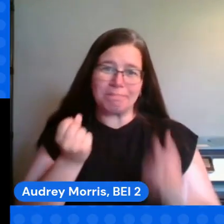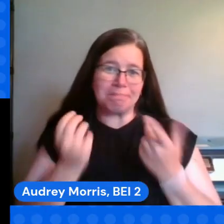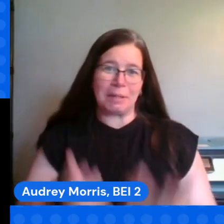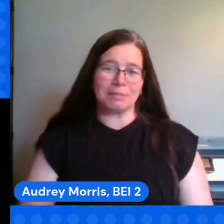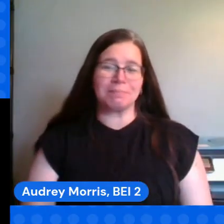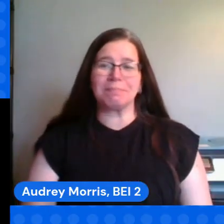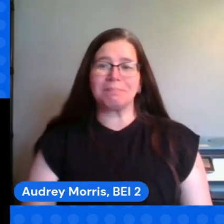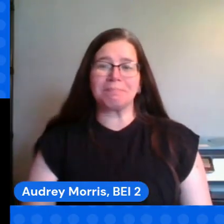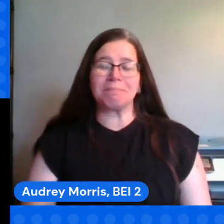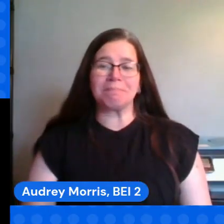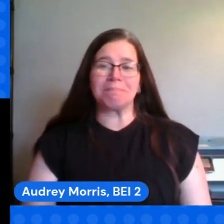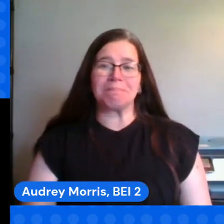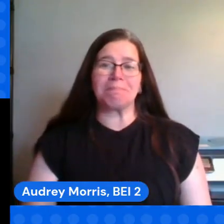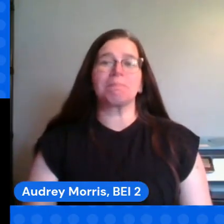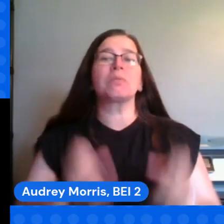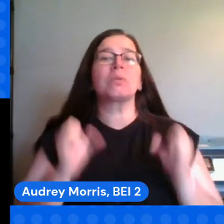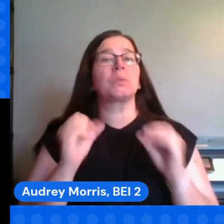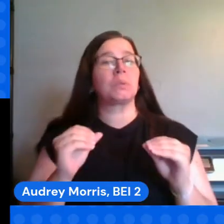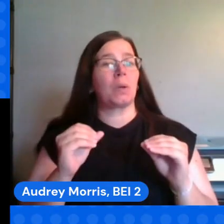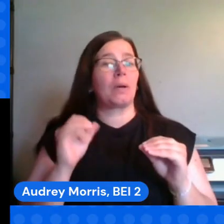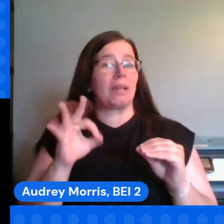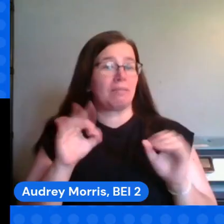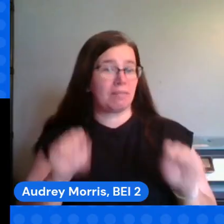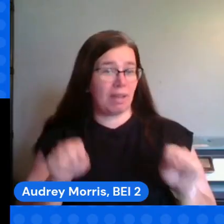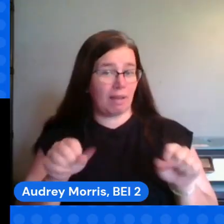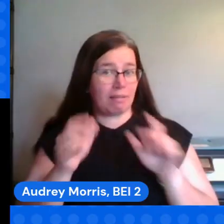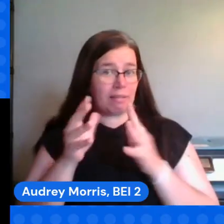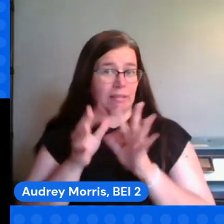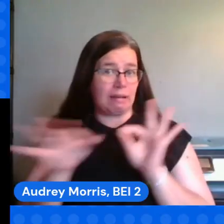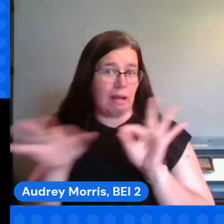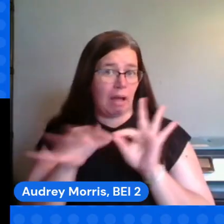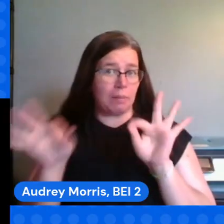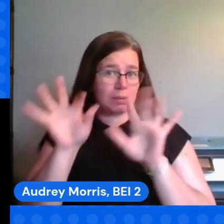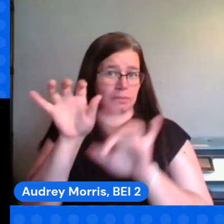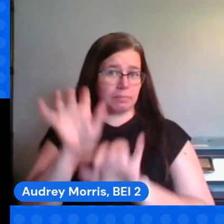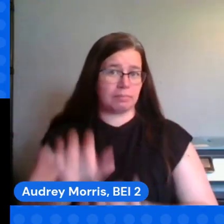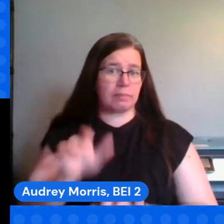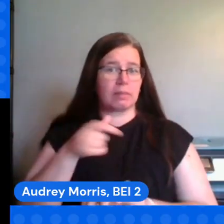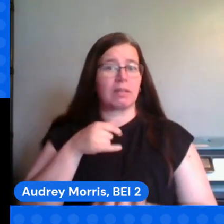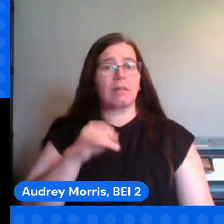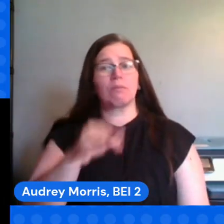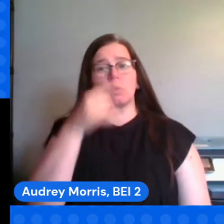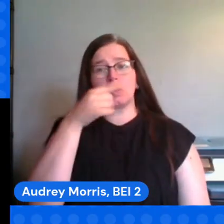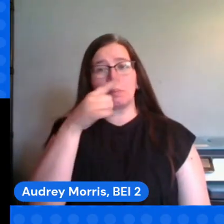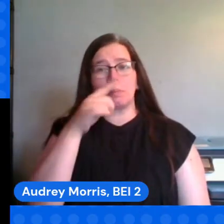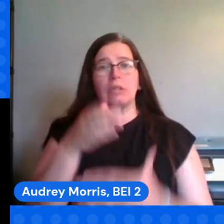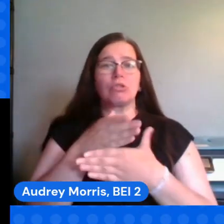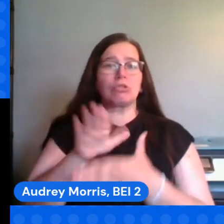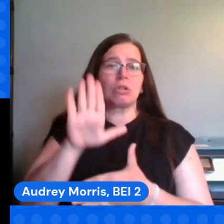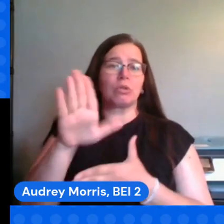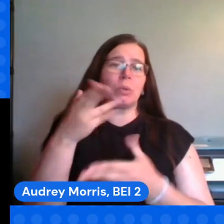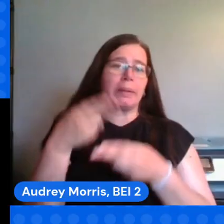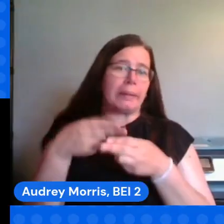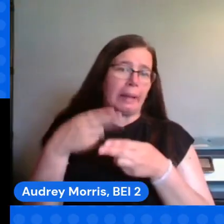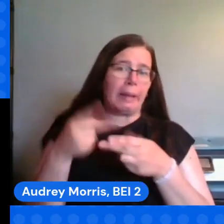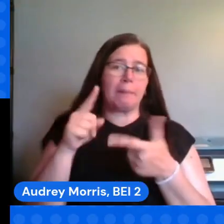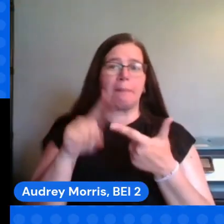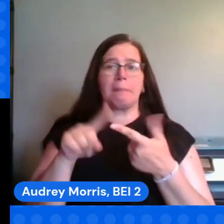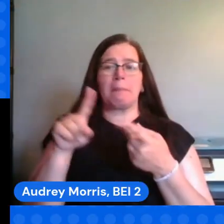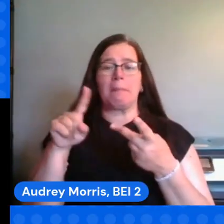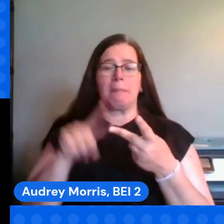Um, so if we could, in the comment section, if everybody could kind of share your name, organization that